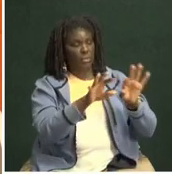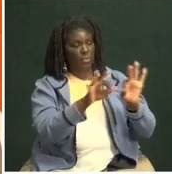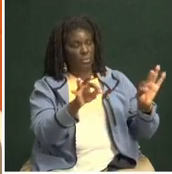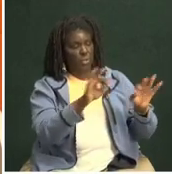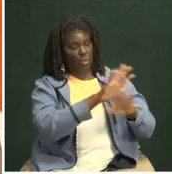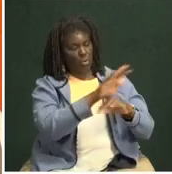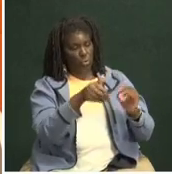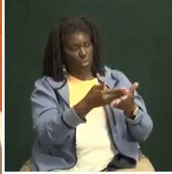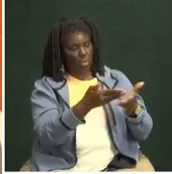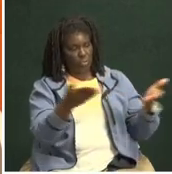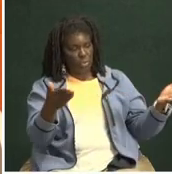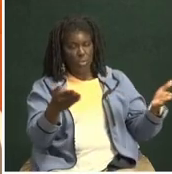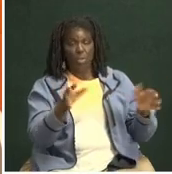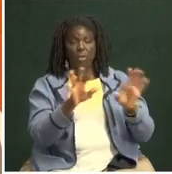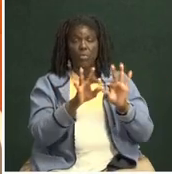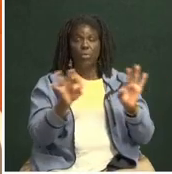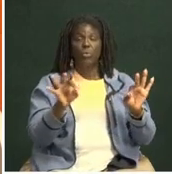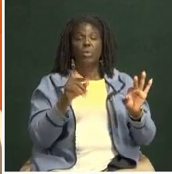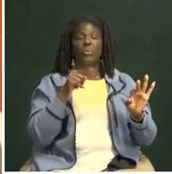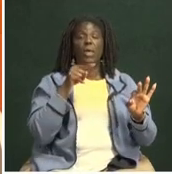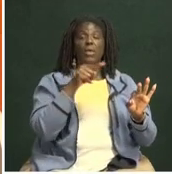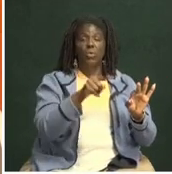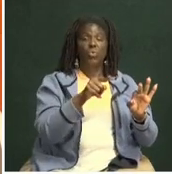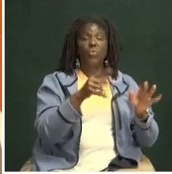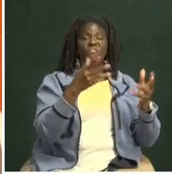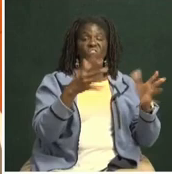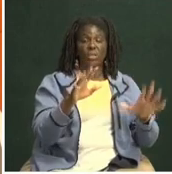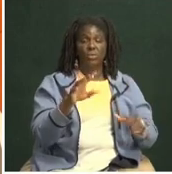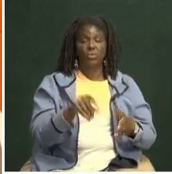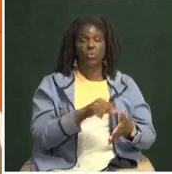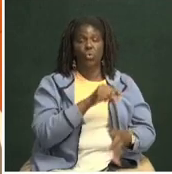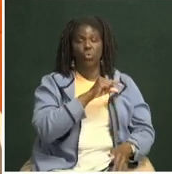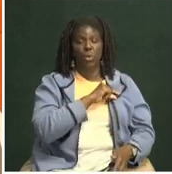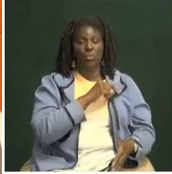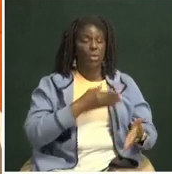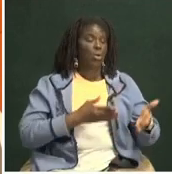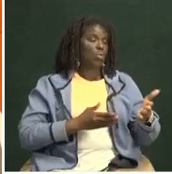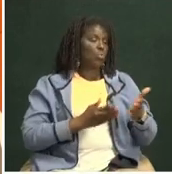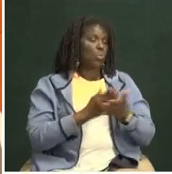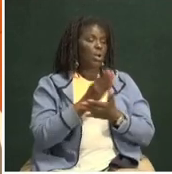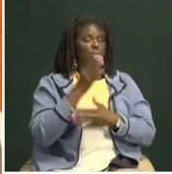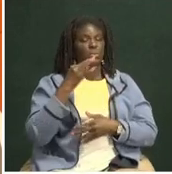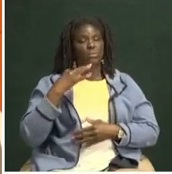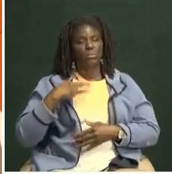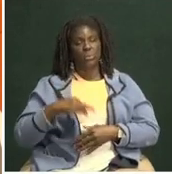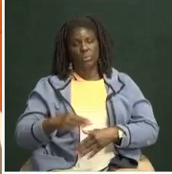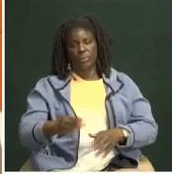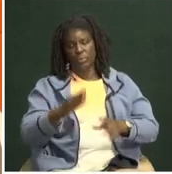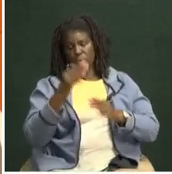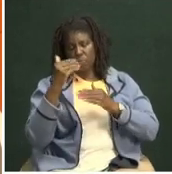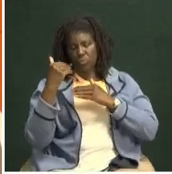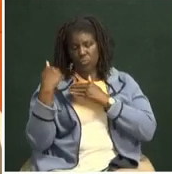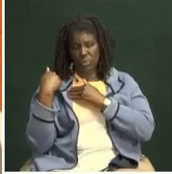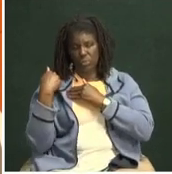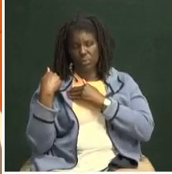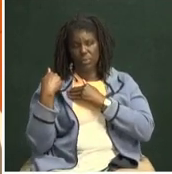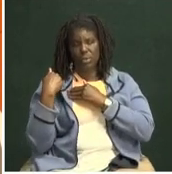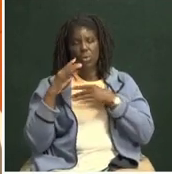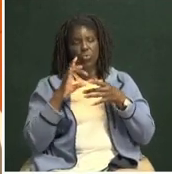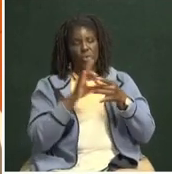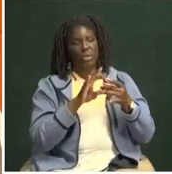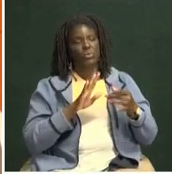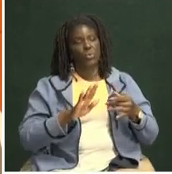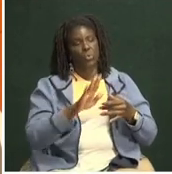each of you the degree for which you have qualified, with all the rights, the privileges, and the responsibilities